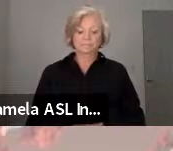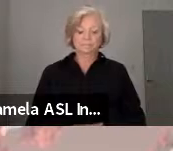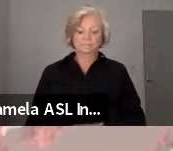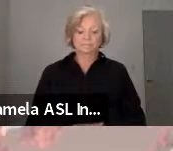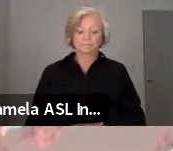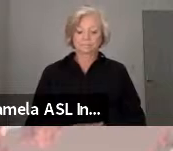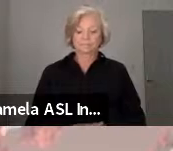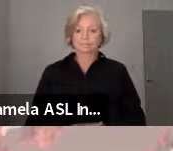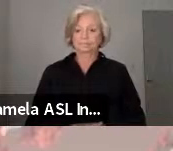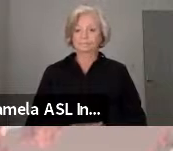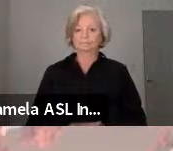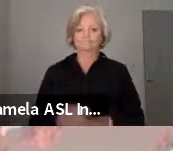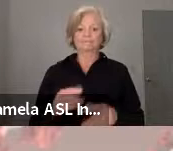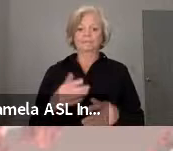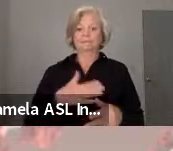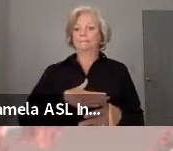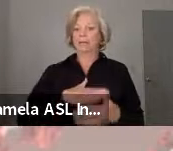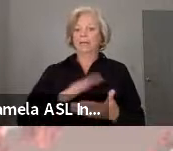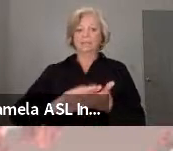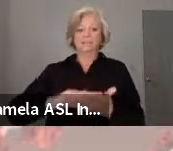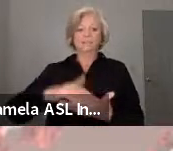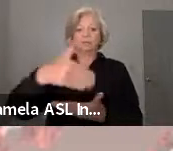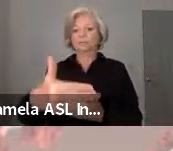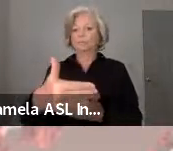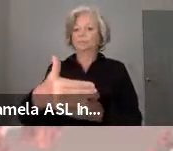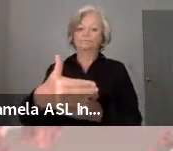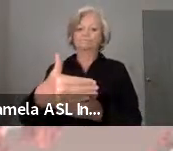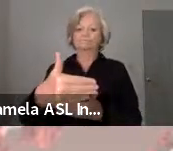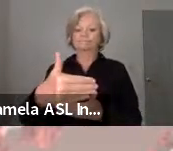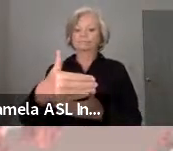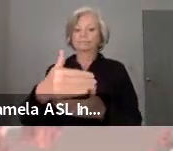Can't get to anything on my screens.